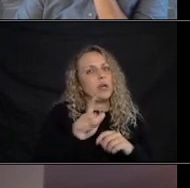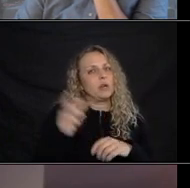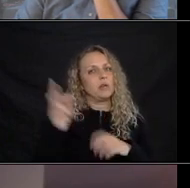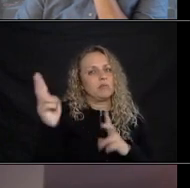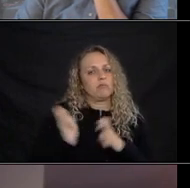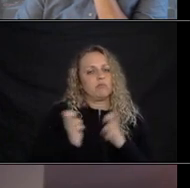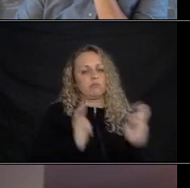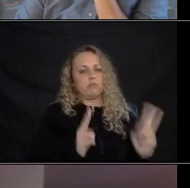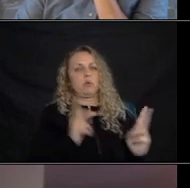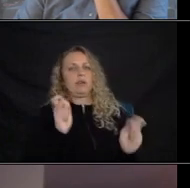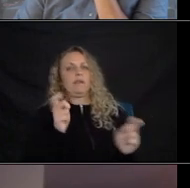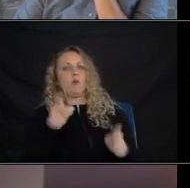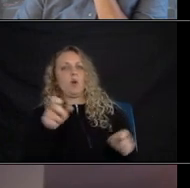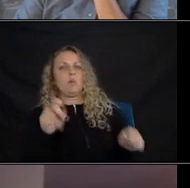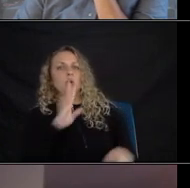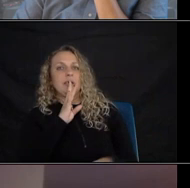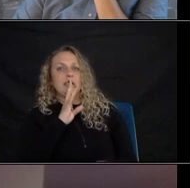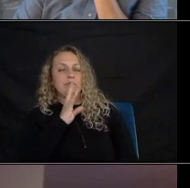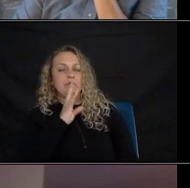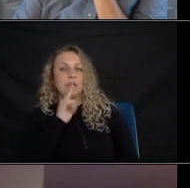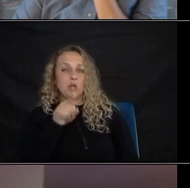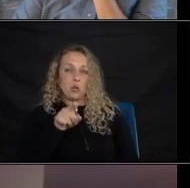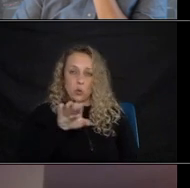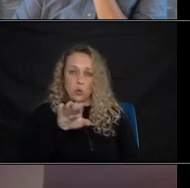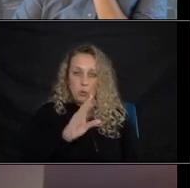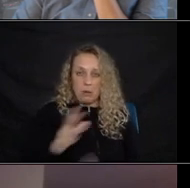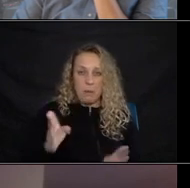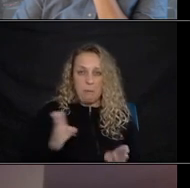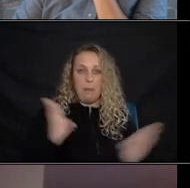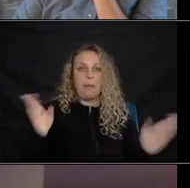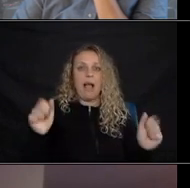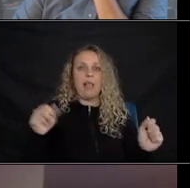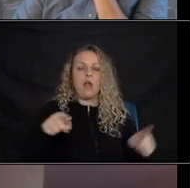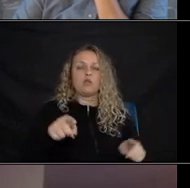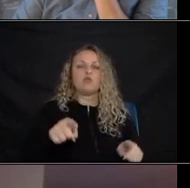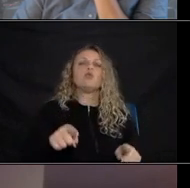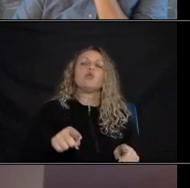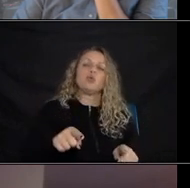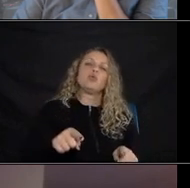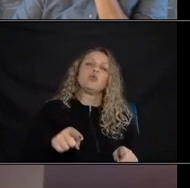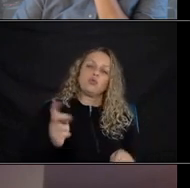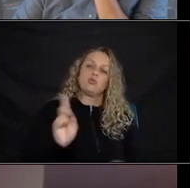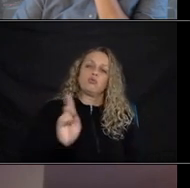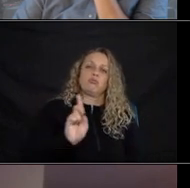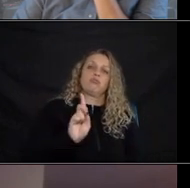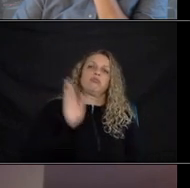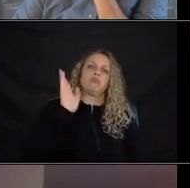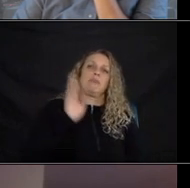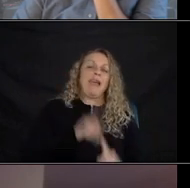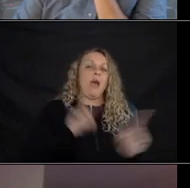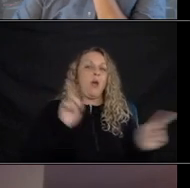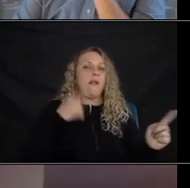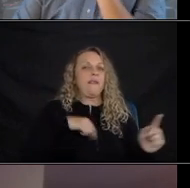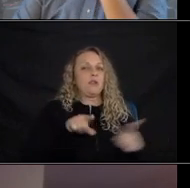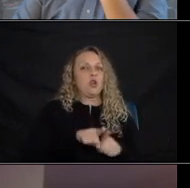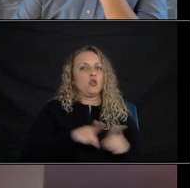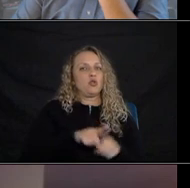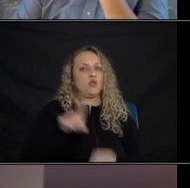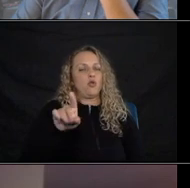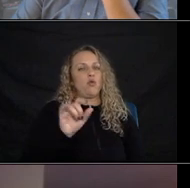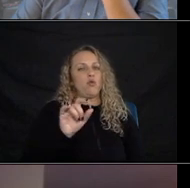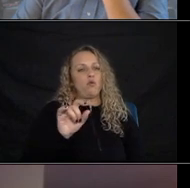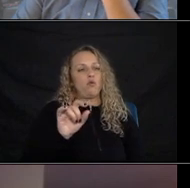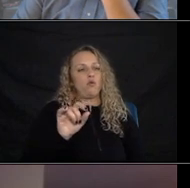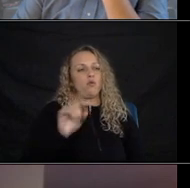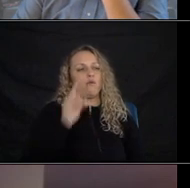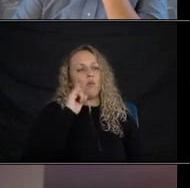and give you the opportunity to speak. You being public allows you the opportunity going to the podium. However, this is also for